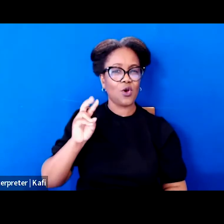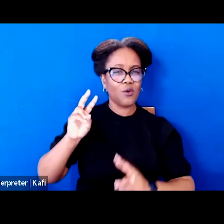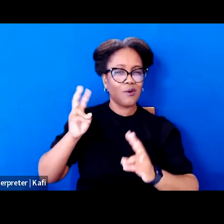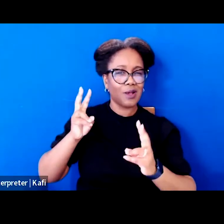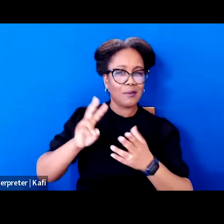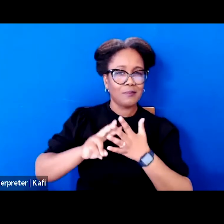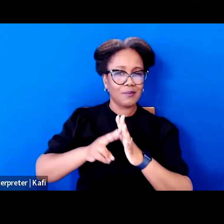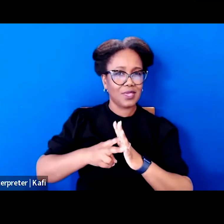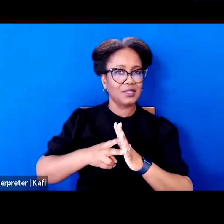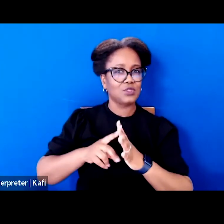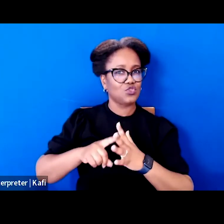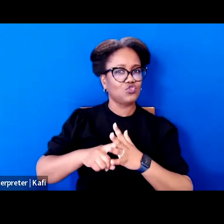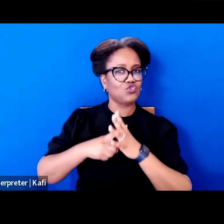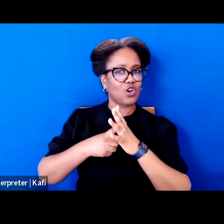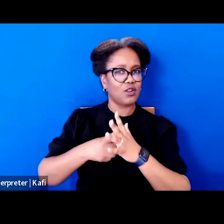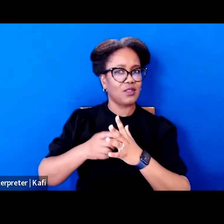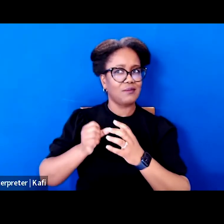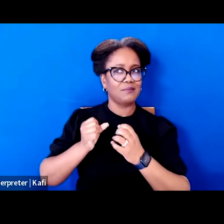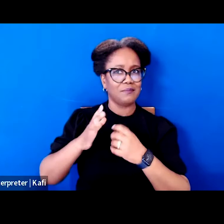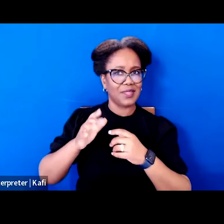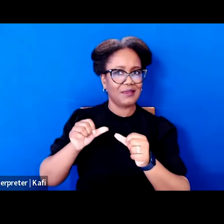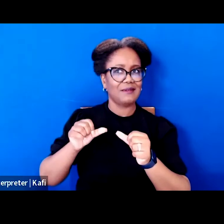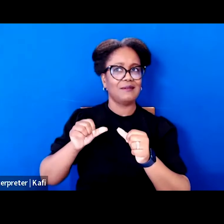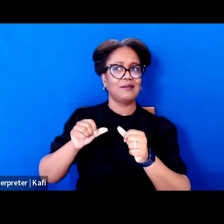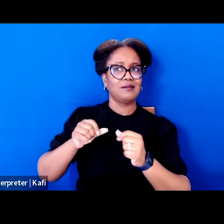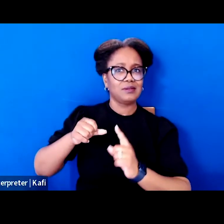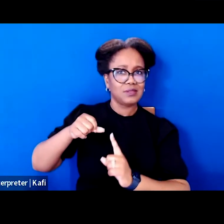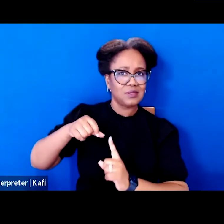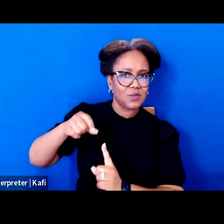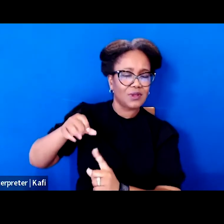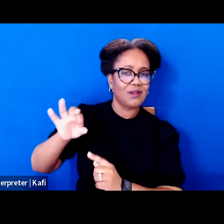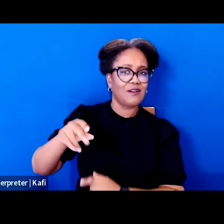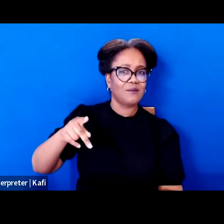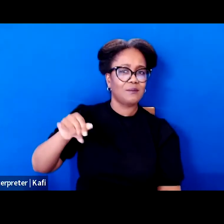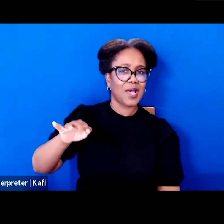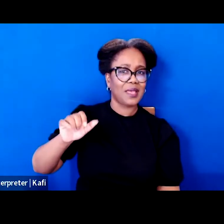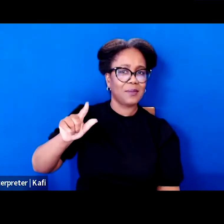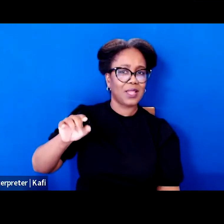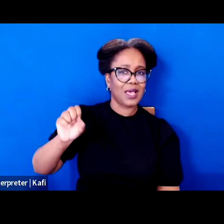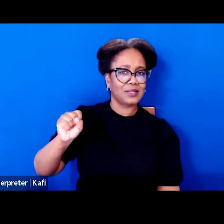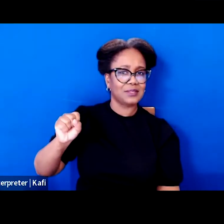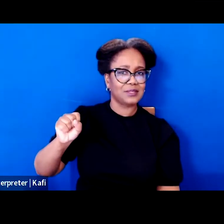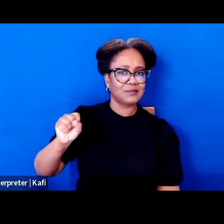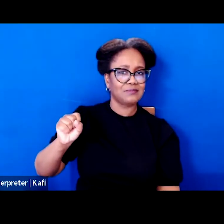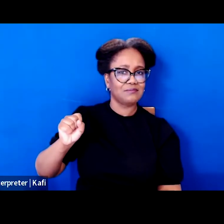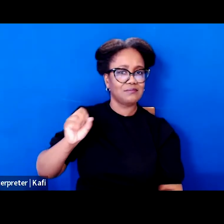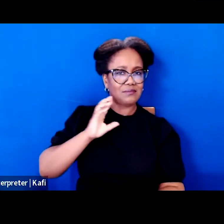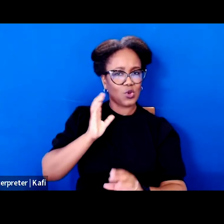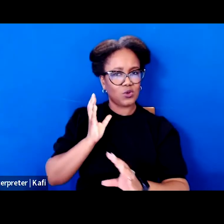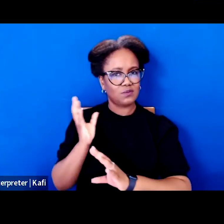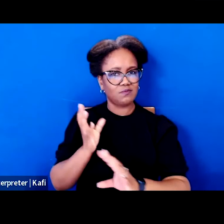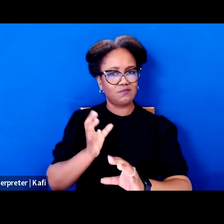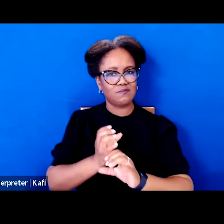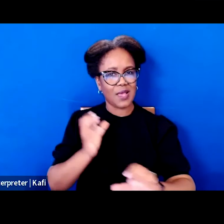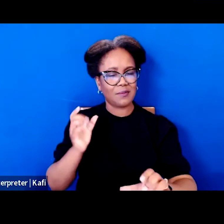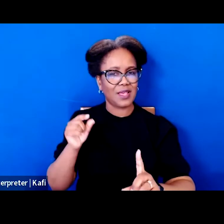a profound and deep relationship to femicide, and that the global accumulation